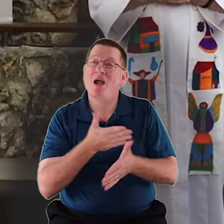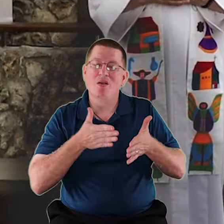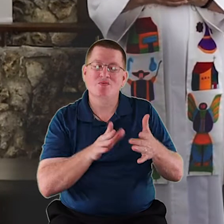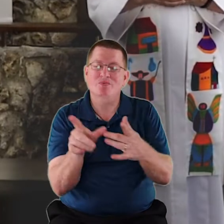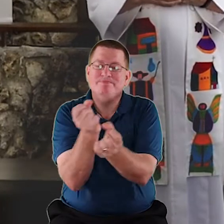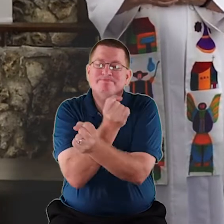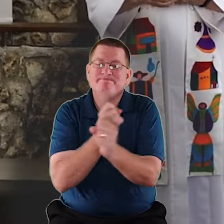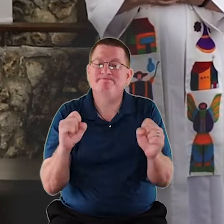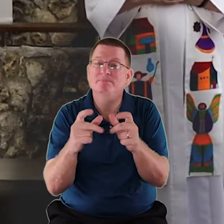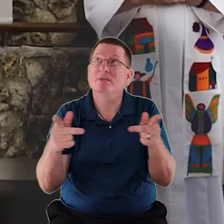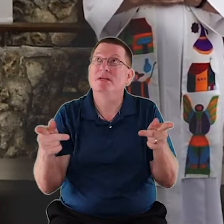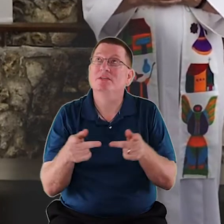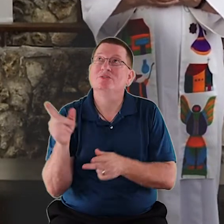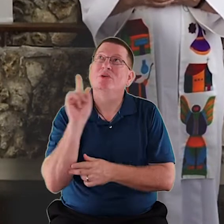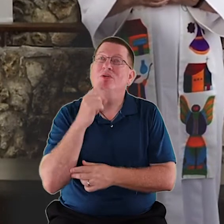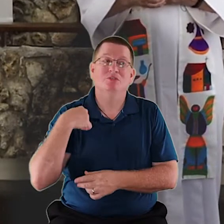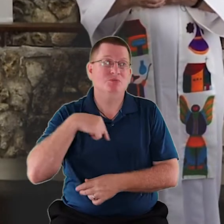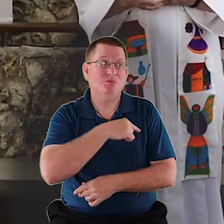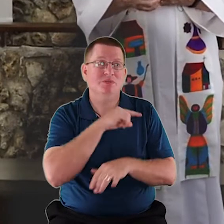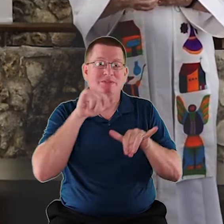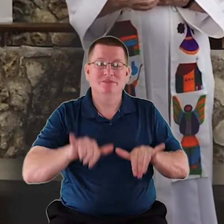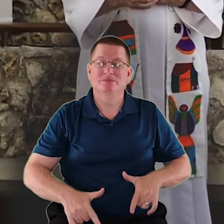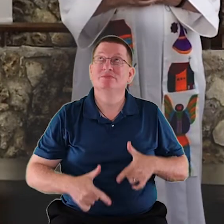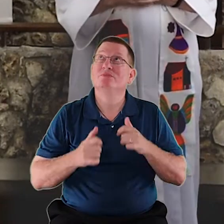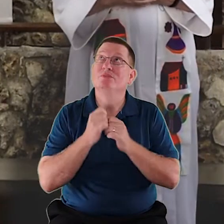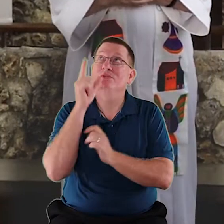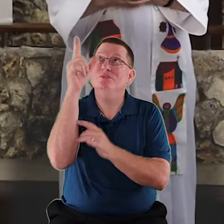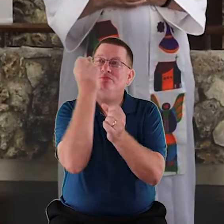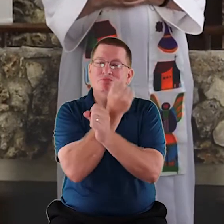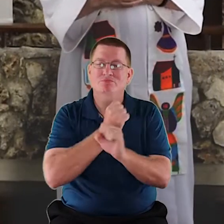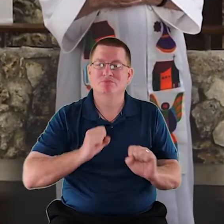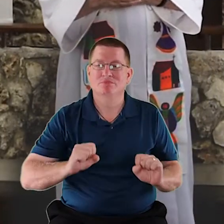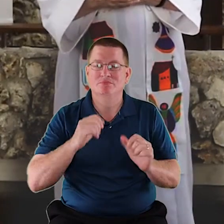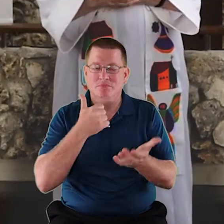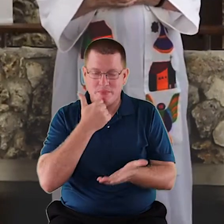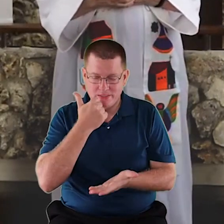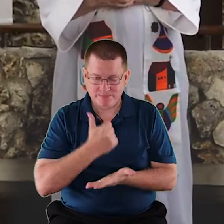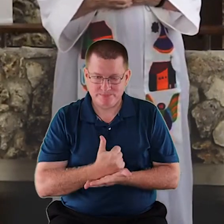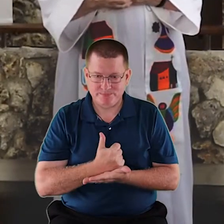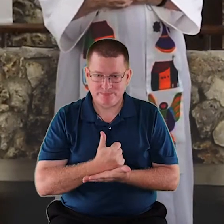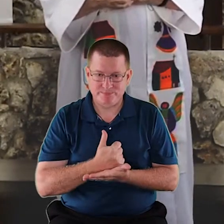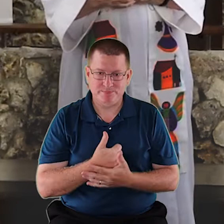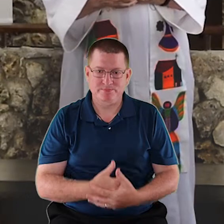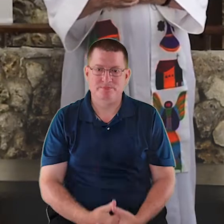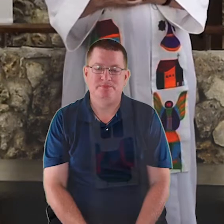safe havens, where we can dwell with you secure. Amen.